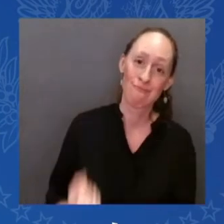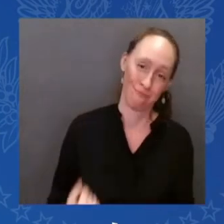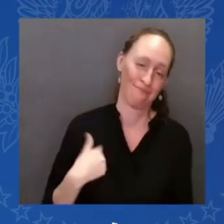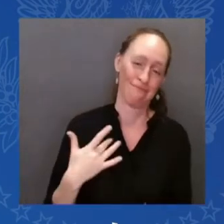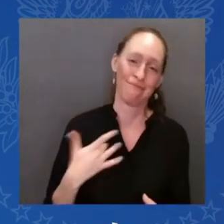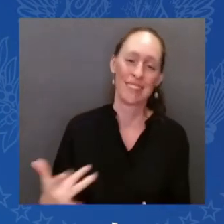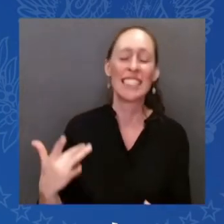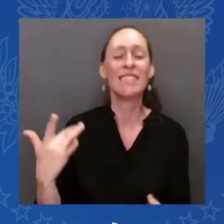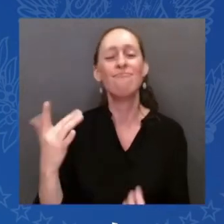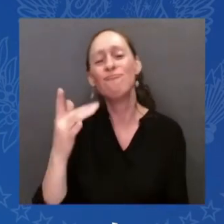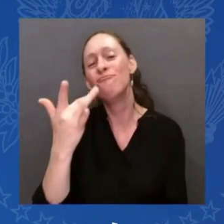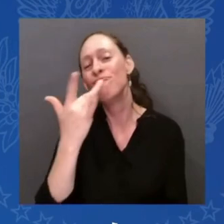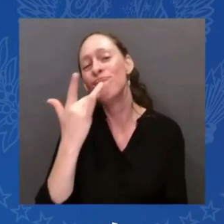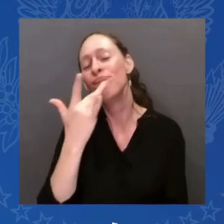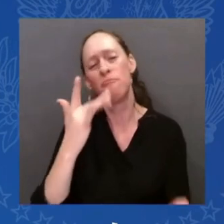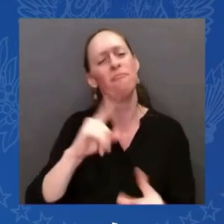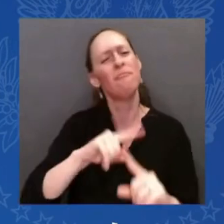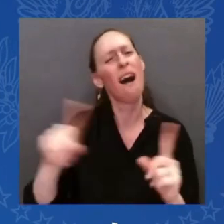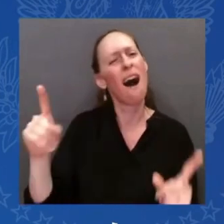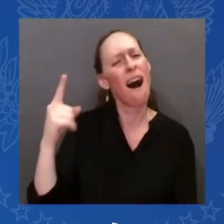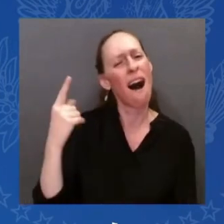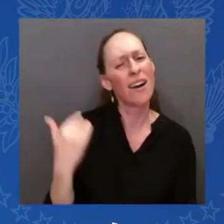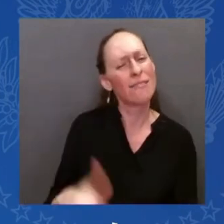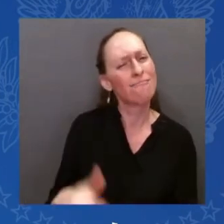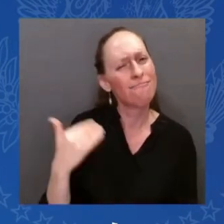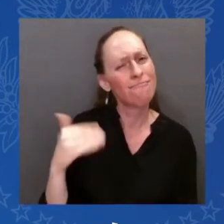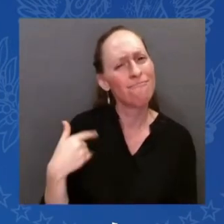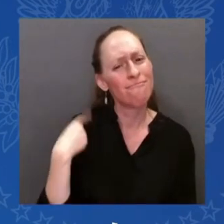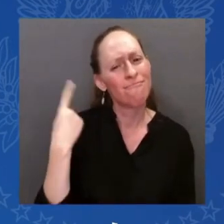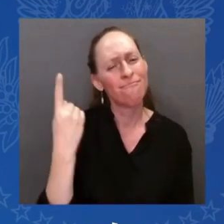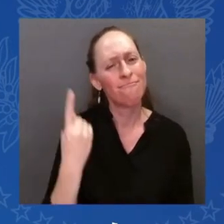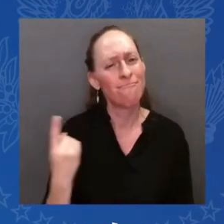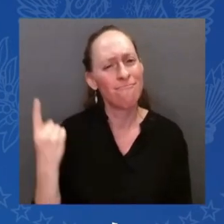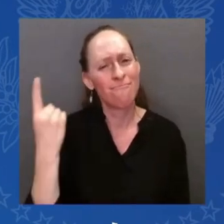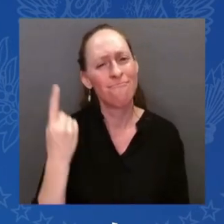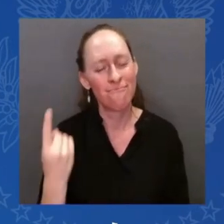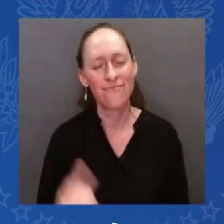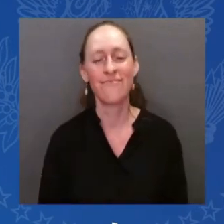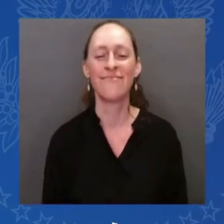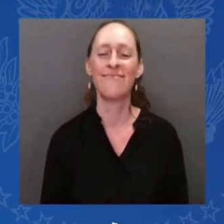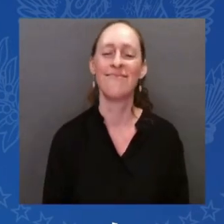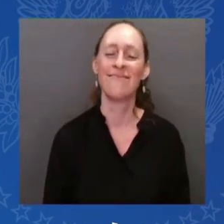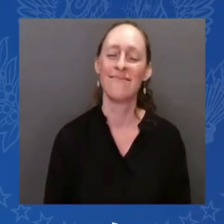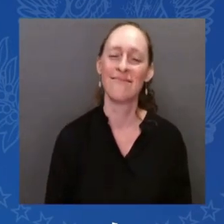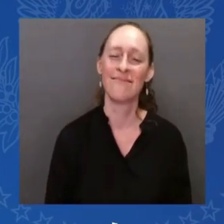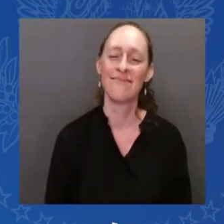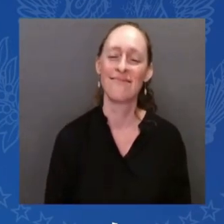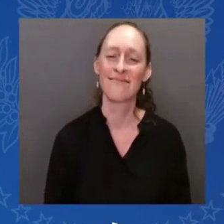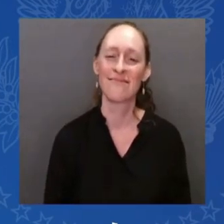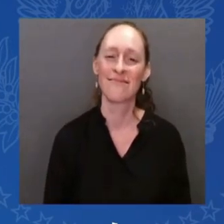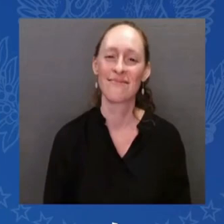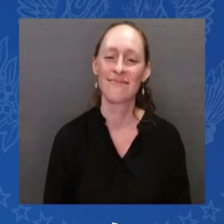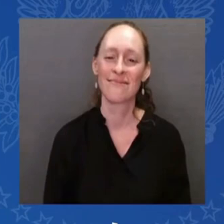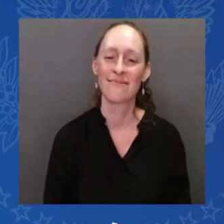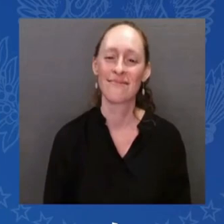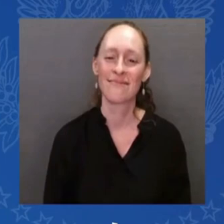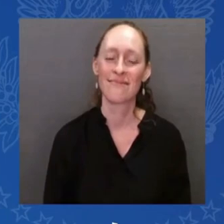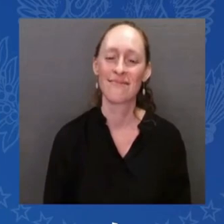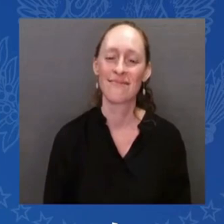My colleagues always would kid me. They think that it's because I was Irish. It's not the reason. They happen to be the best poets in the world. That's